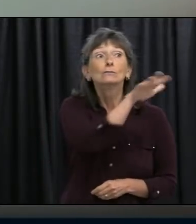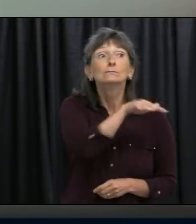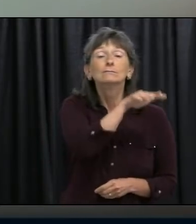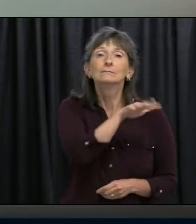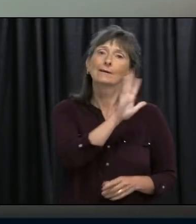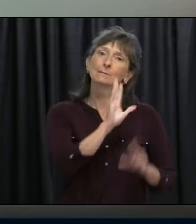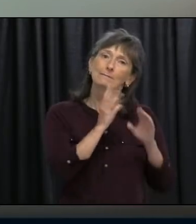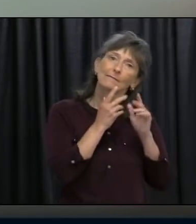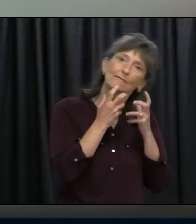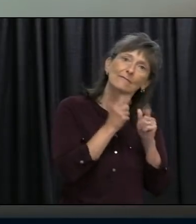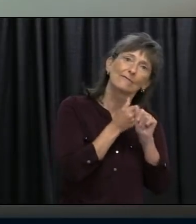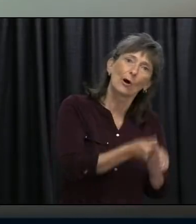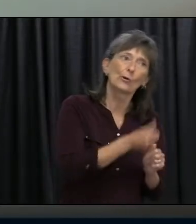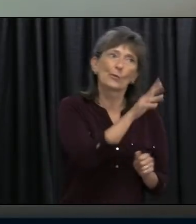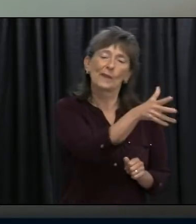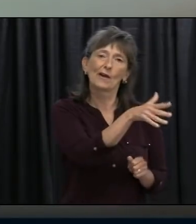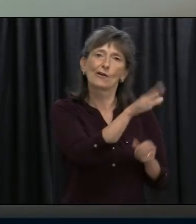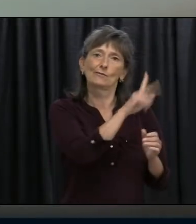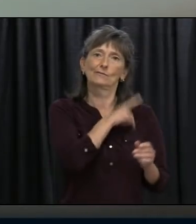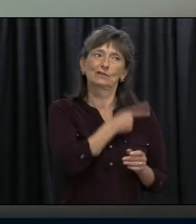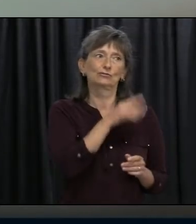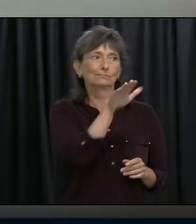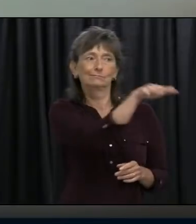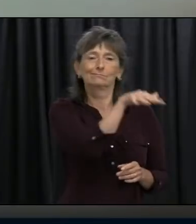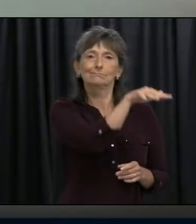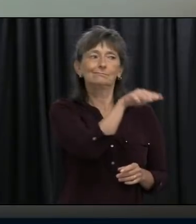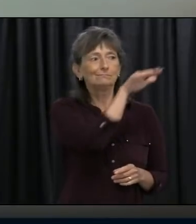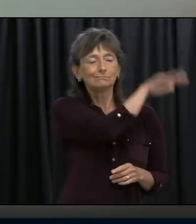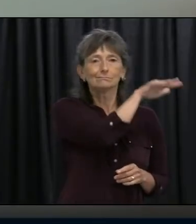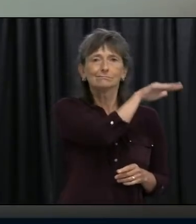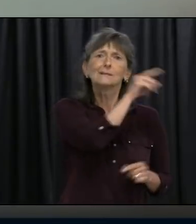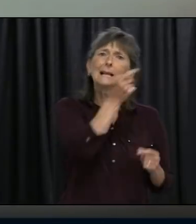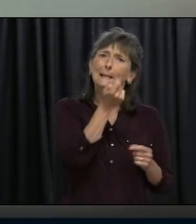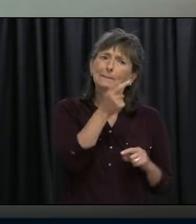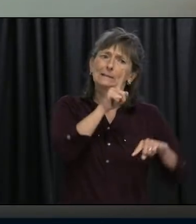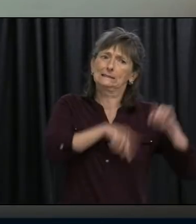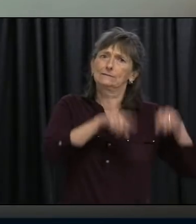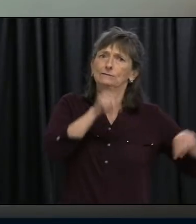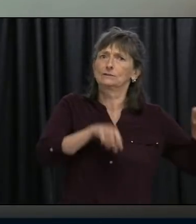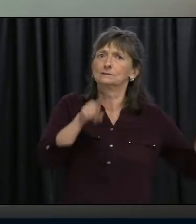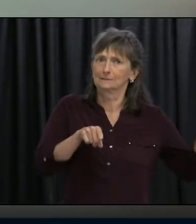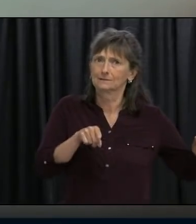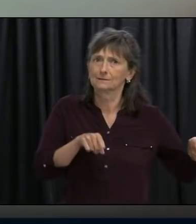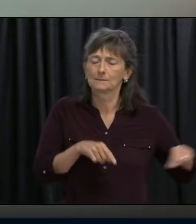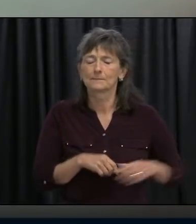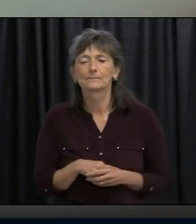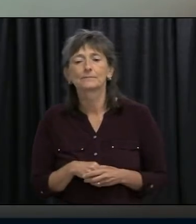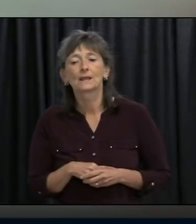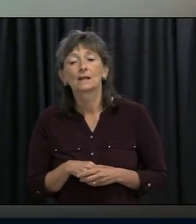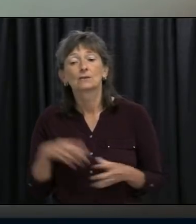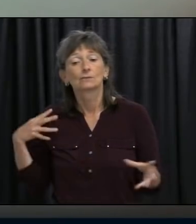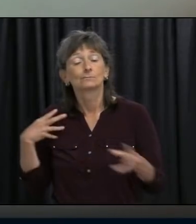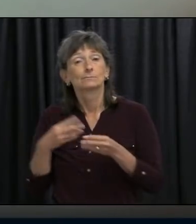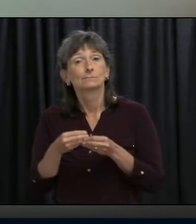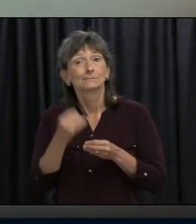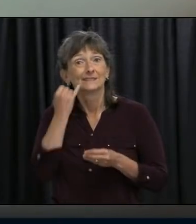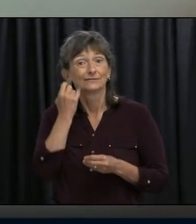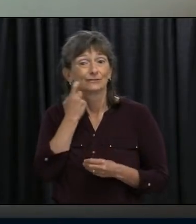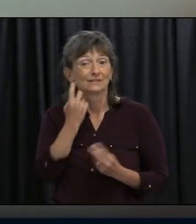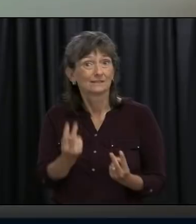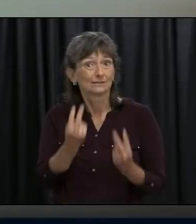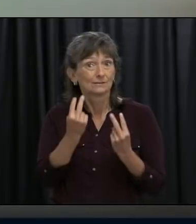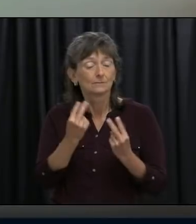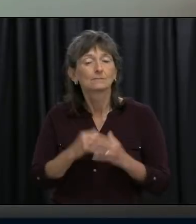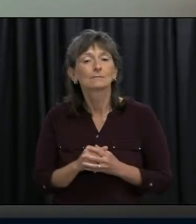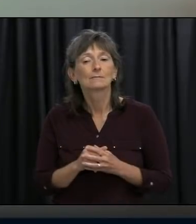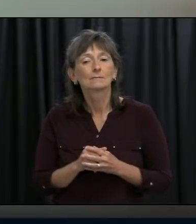same. The orders may differ among provinces and territories. As a recap, for those who may have just joined us, we have